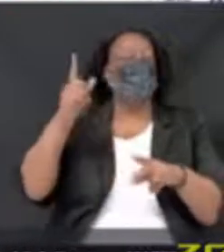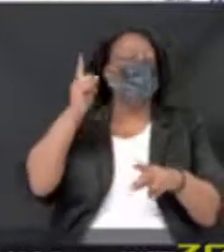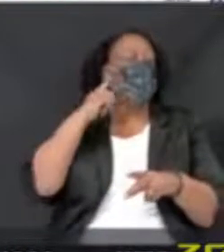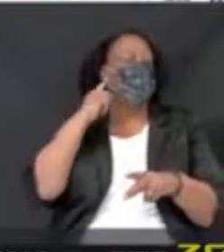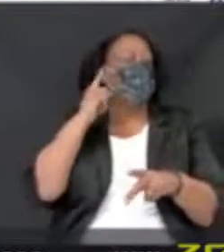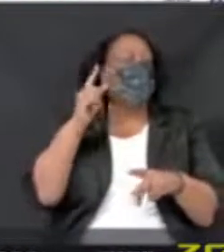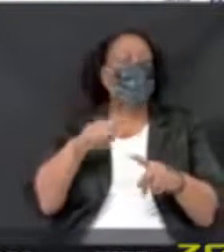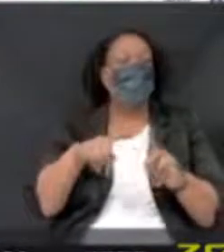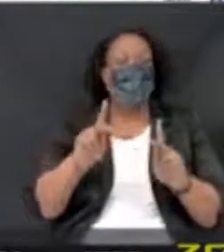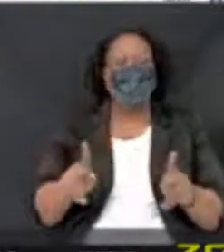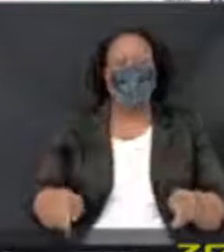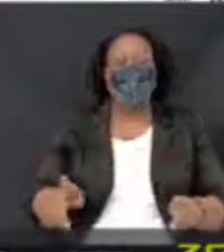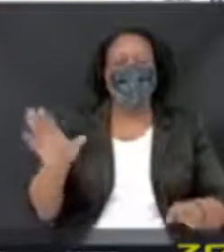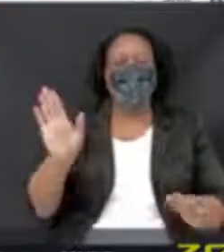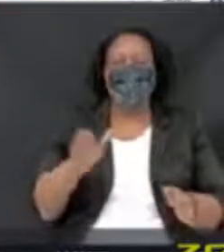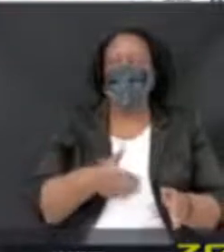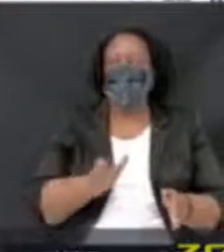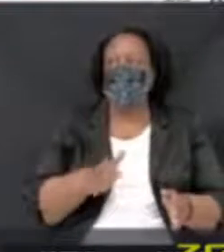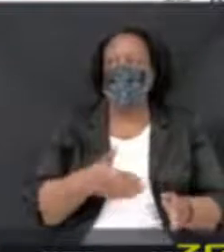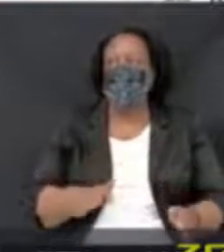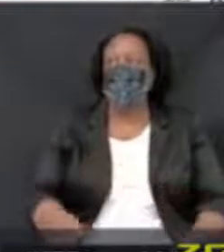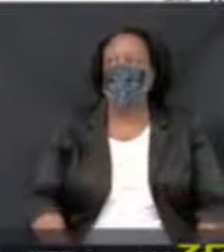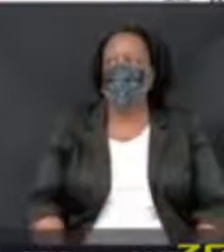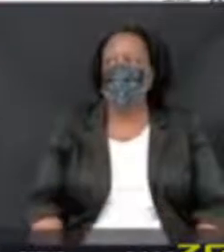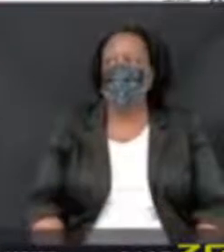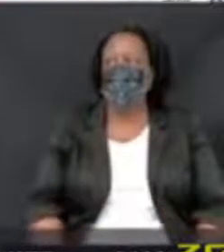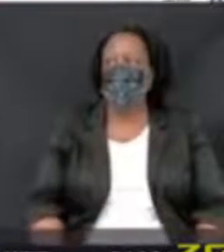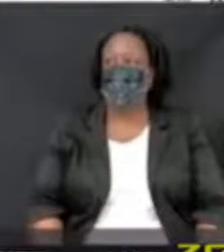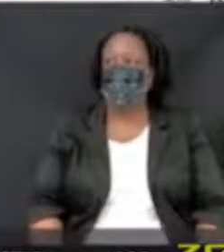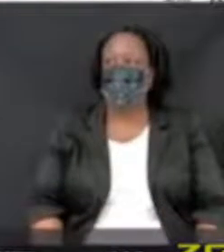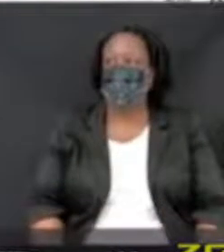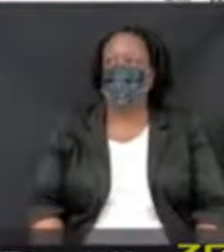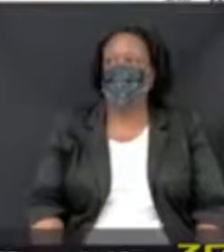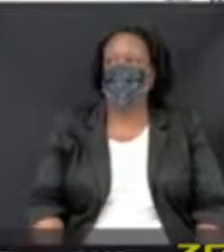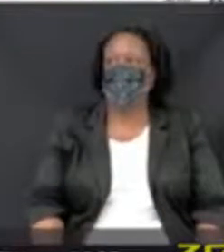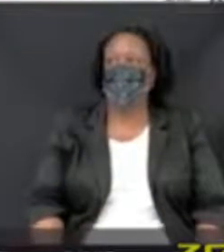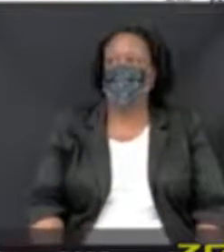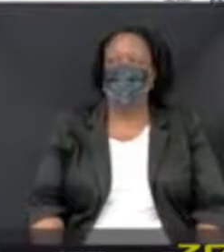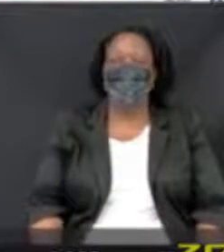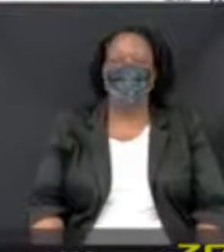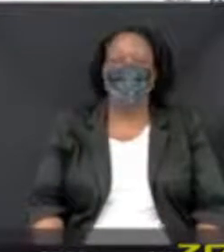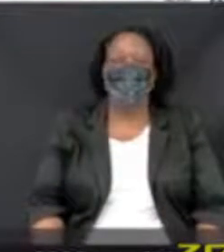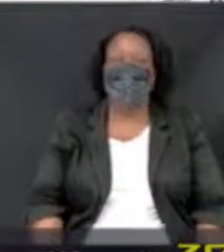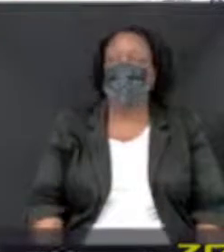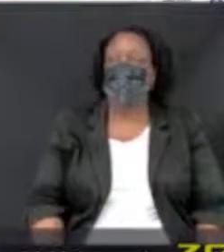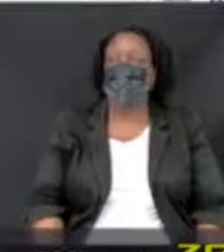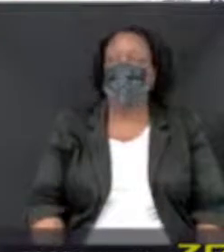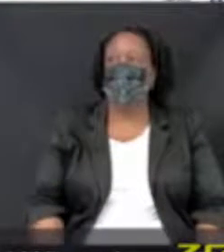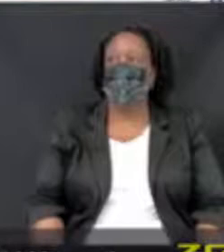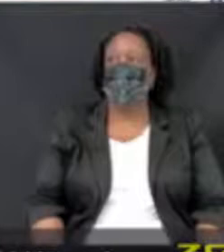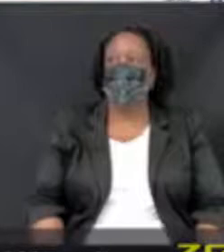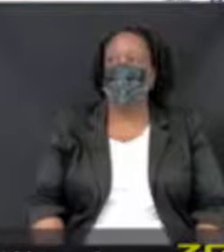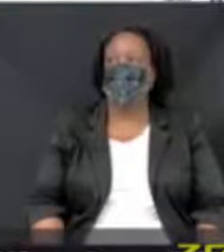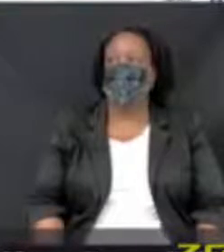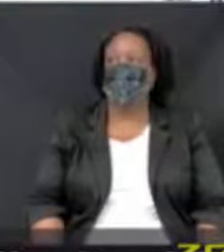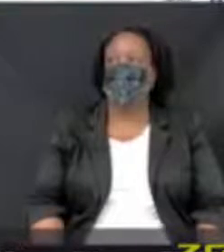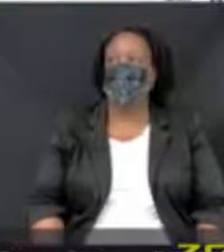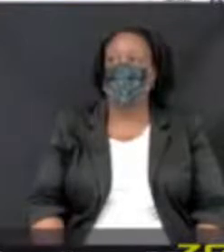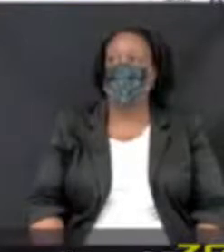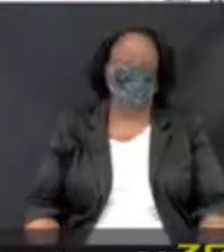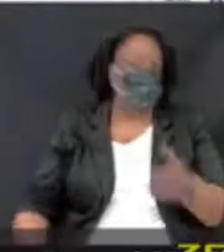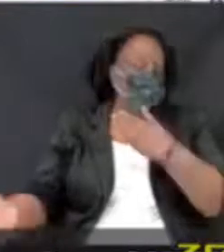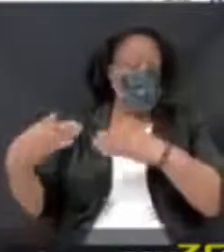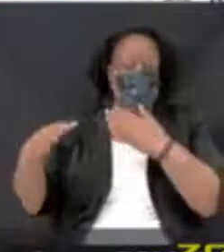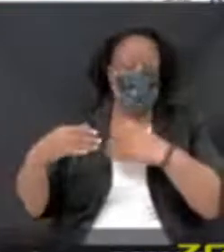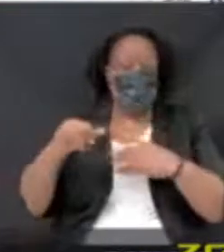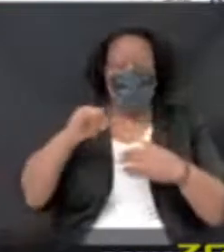COVID-19. They are usually kept in little bars and things like that. But